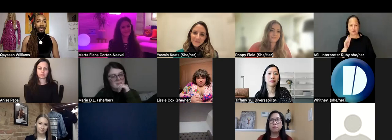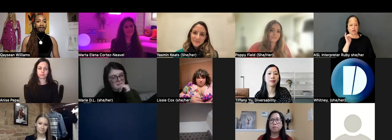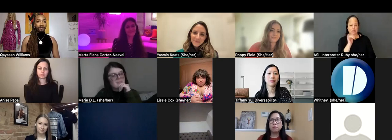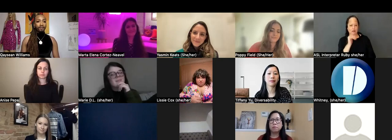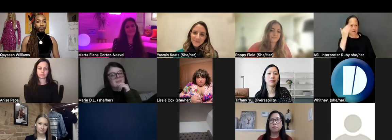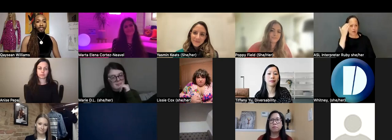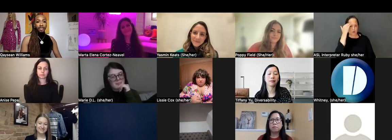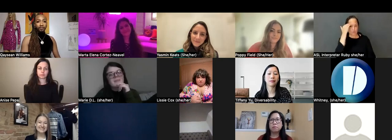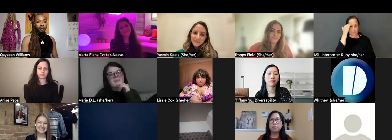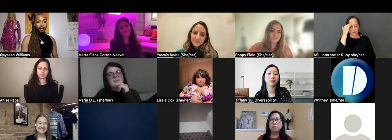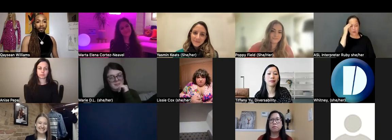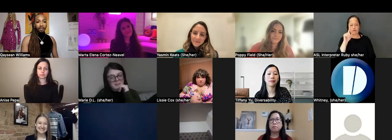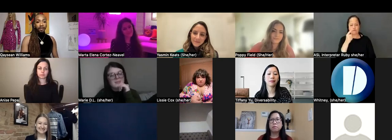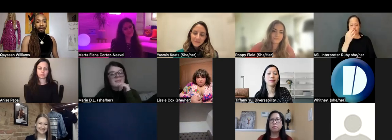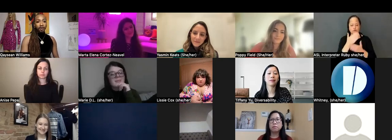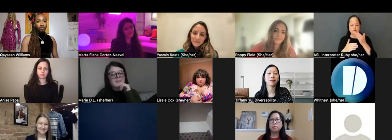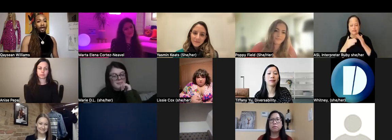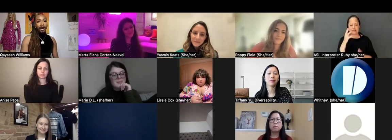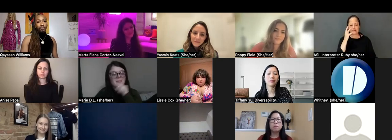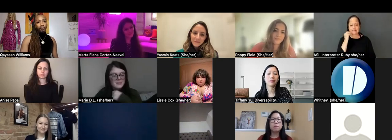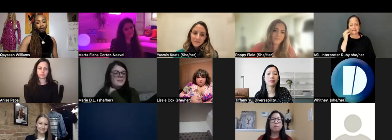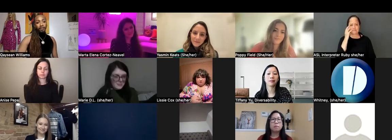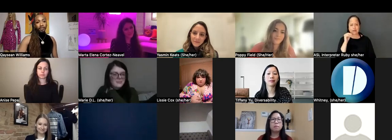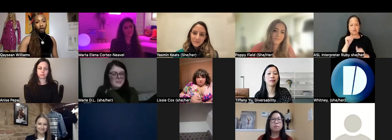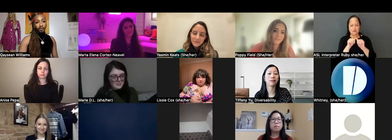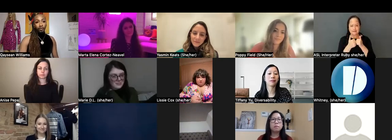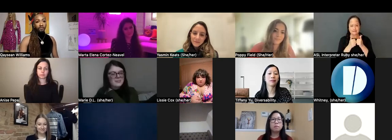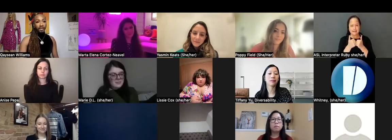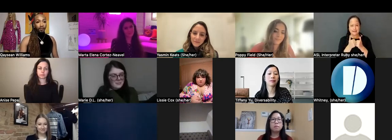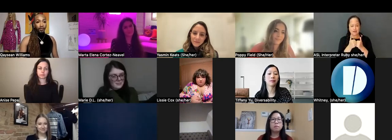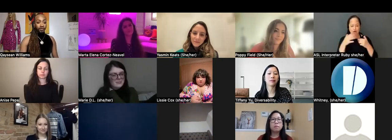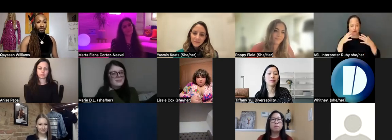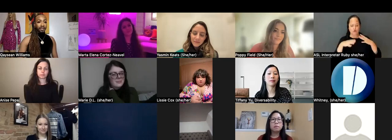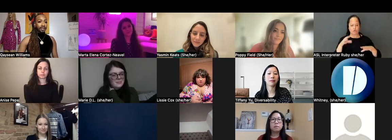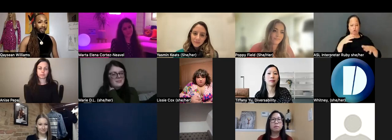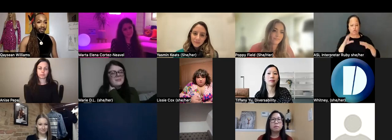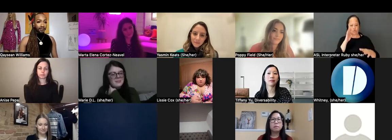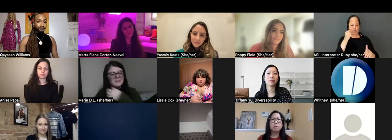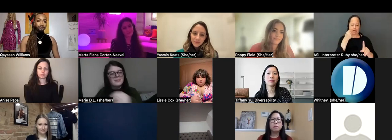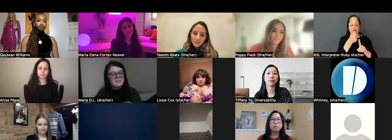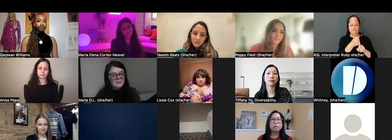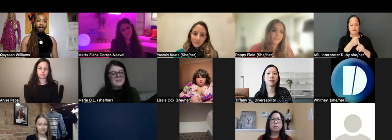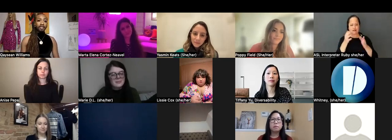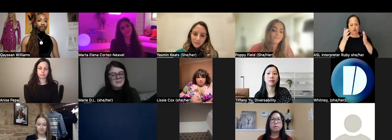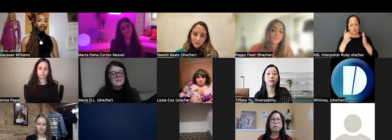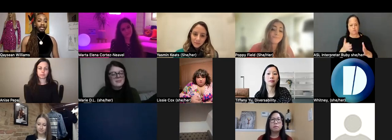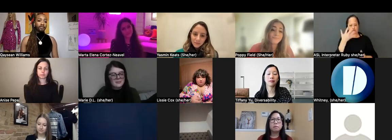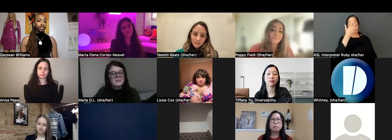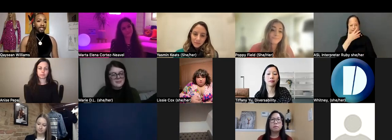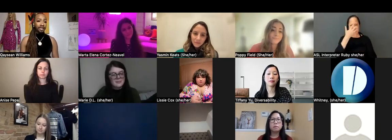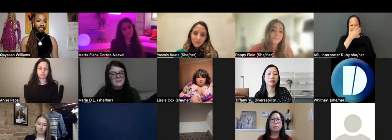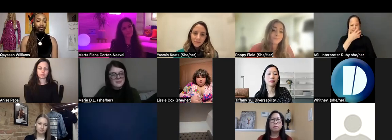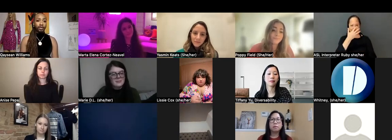also have firsthand experience on how these garments will affect a person aesthetically, as well